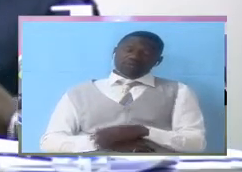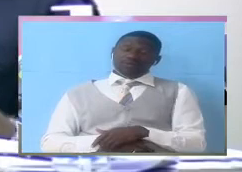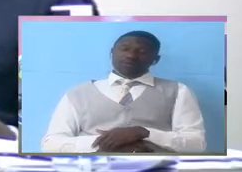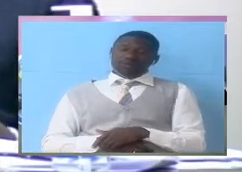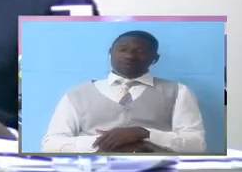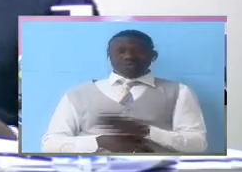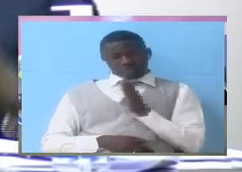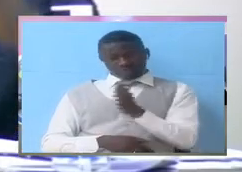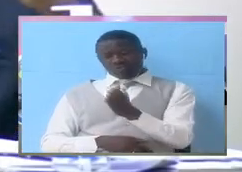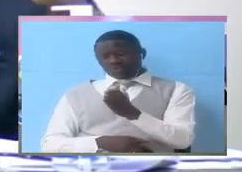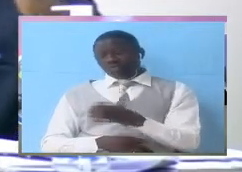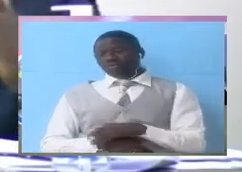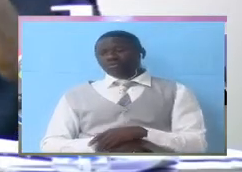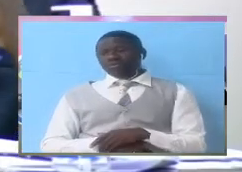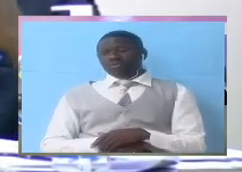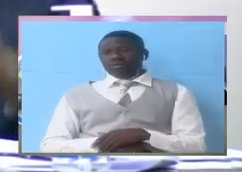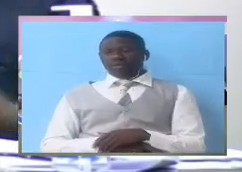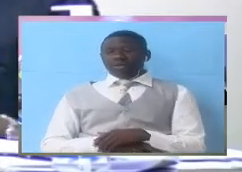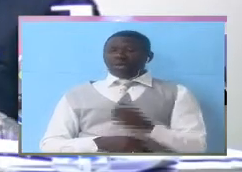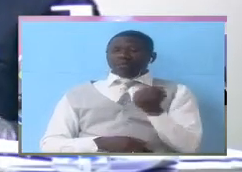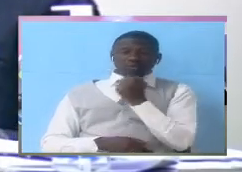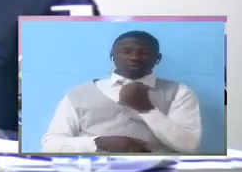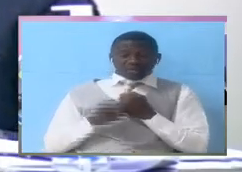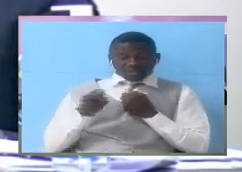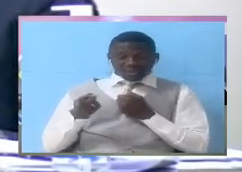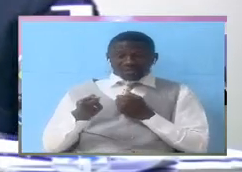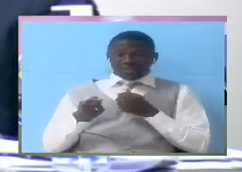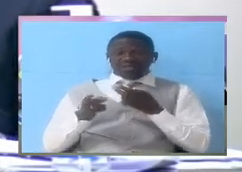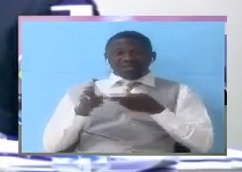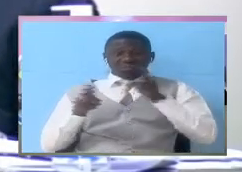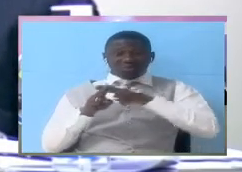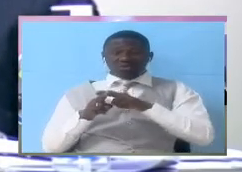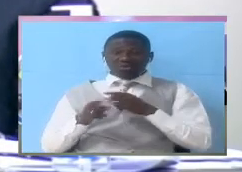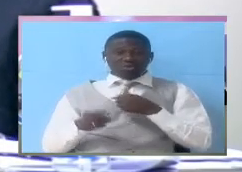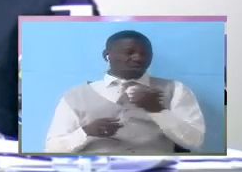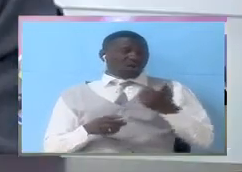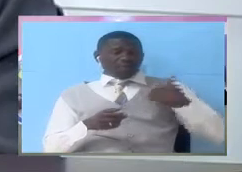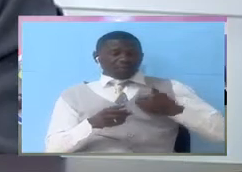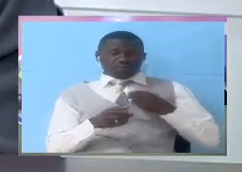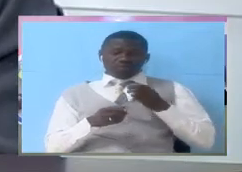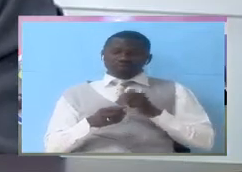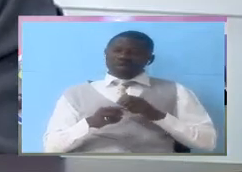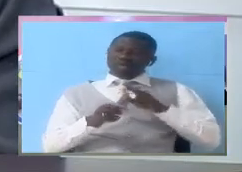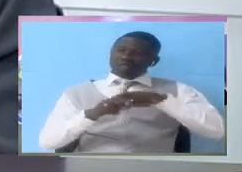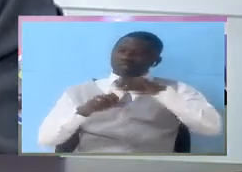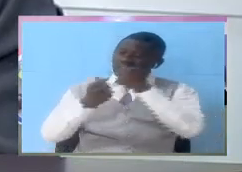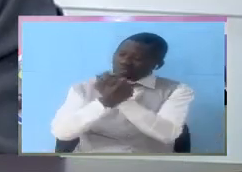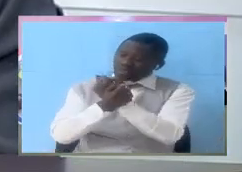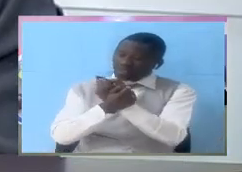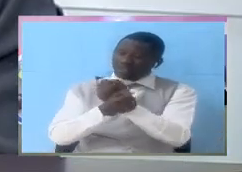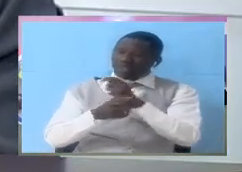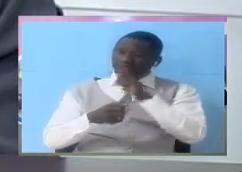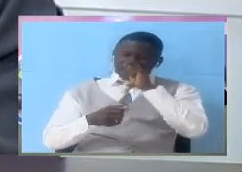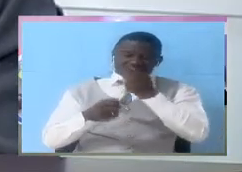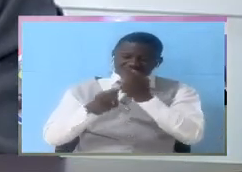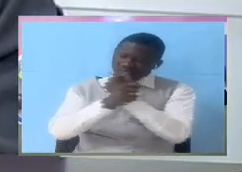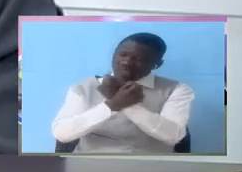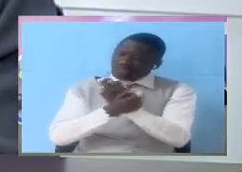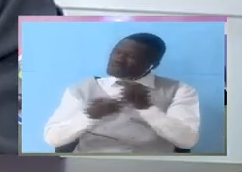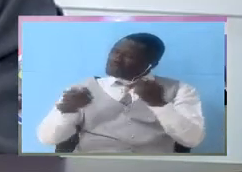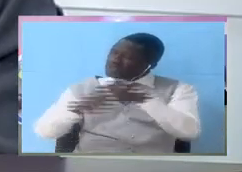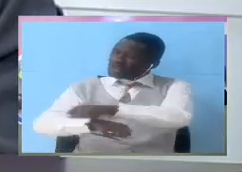these reports that some of these people were sentenced to death. The report, Bobu Sah Sukande Kuchi report, Bobu Lota